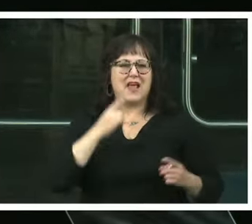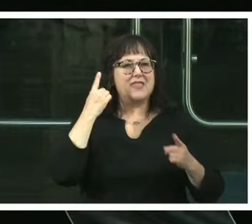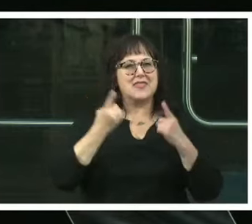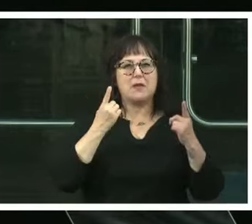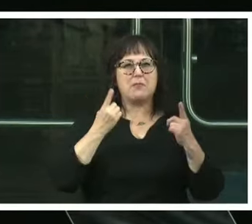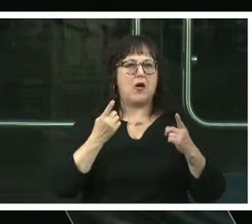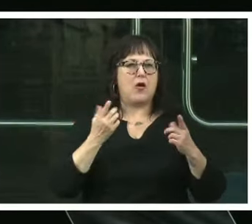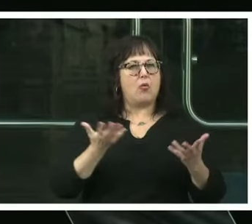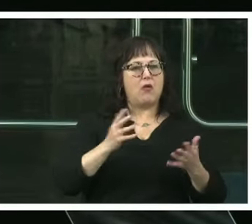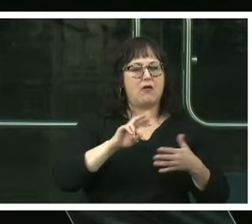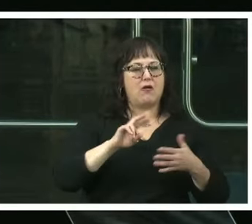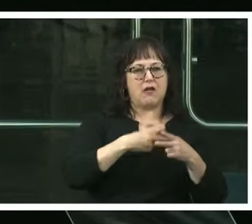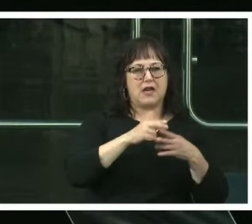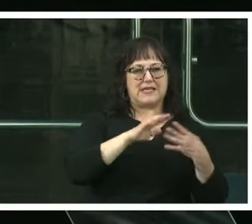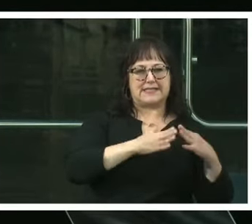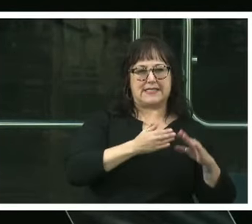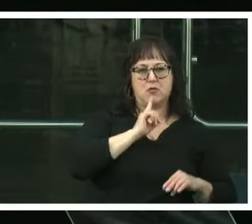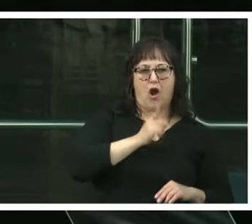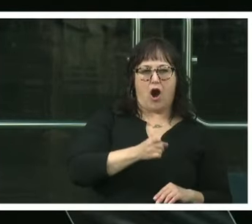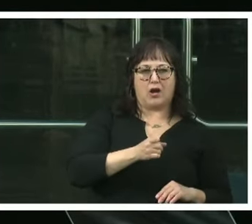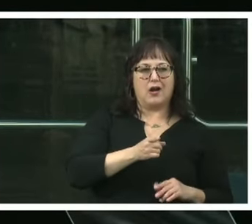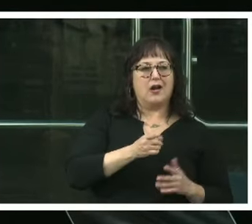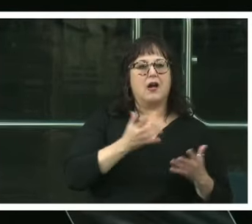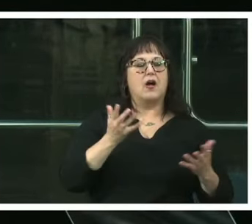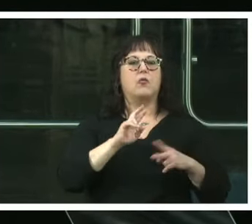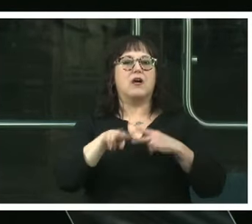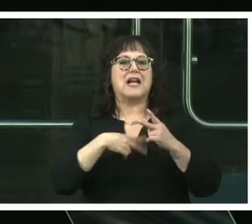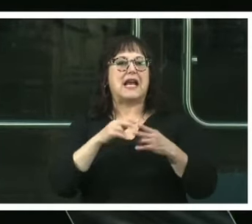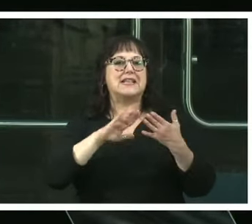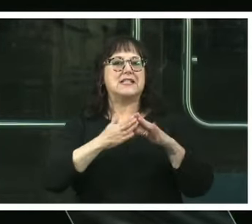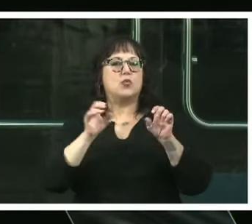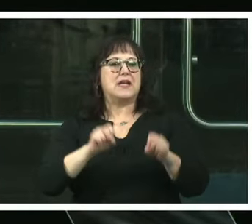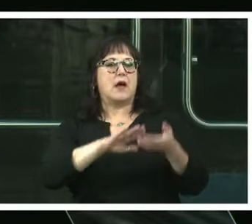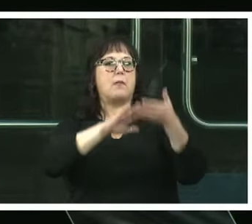city we are and what kind of city we can be.